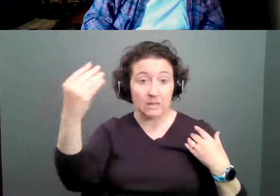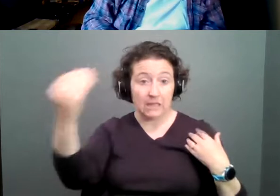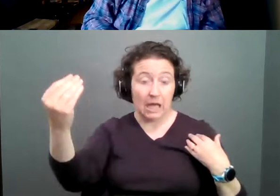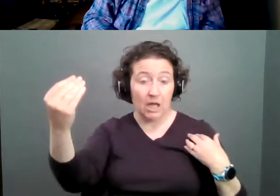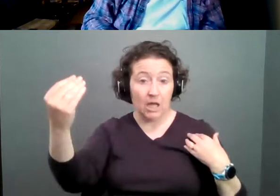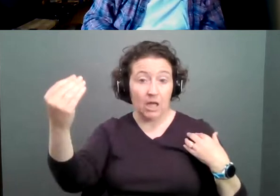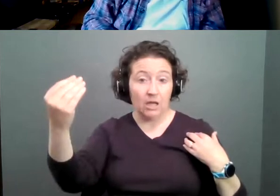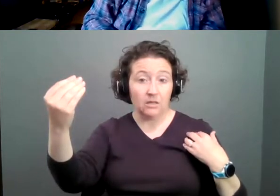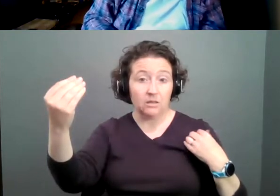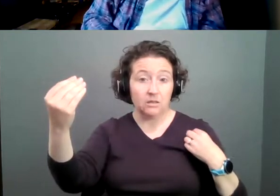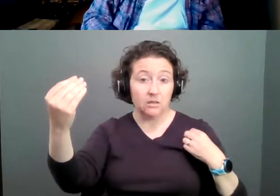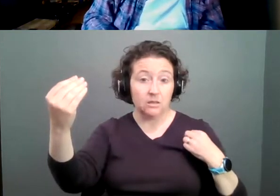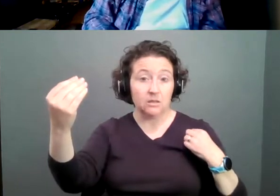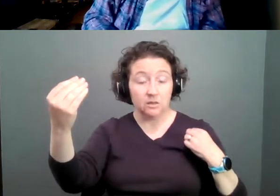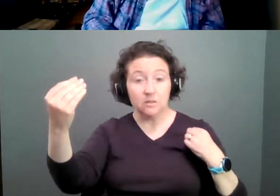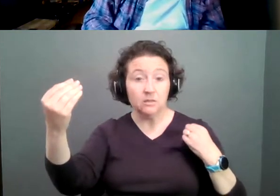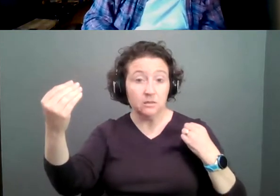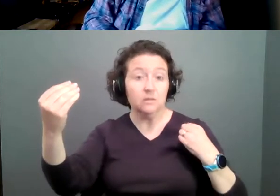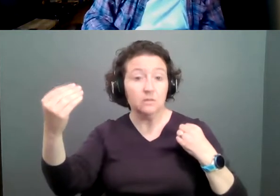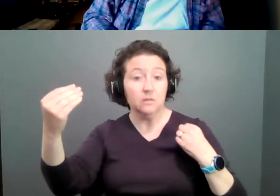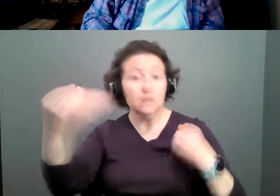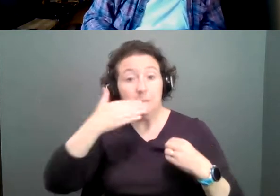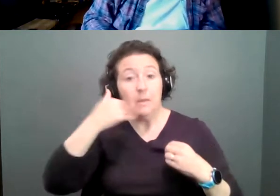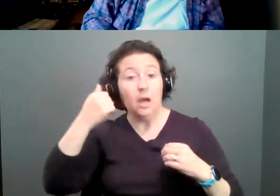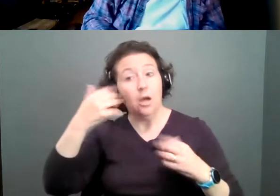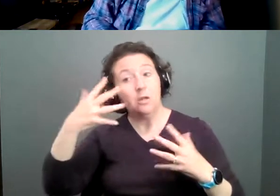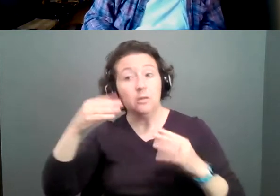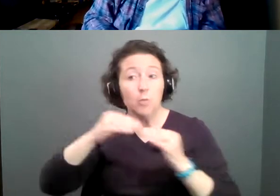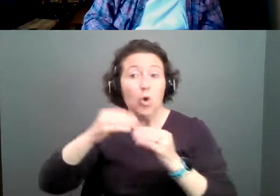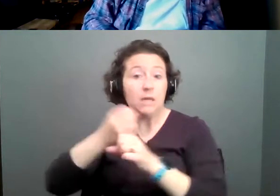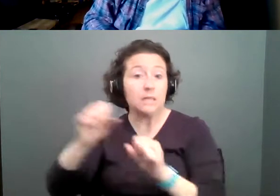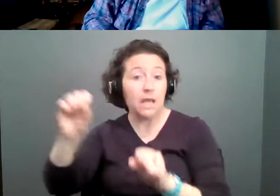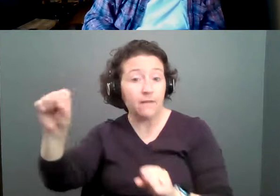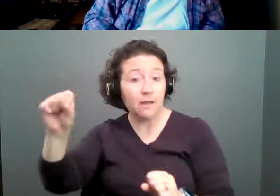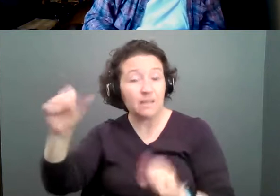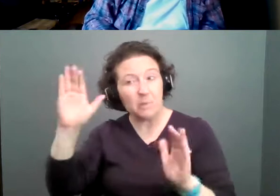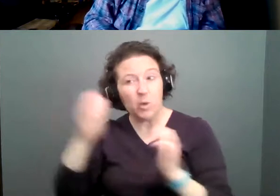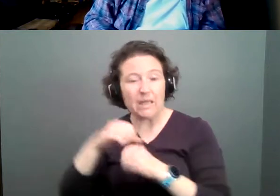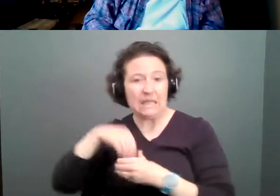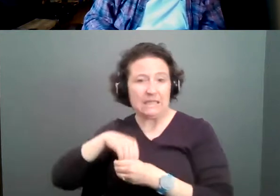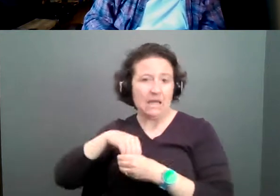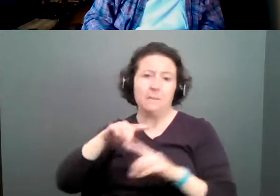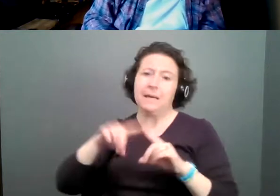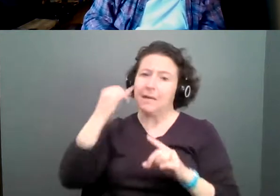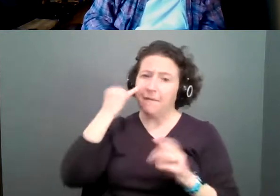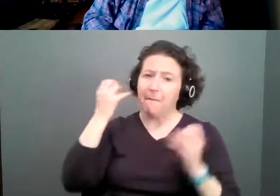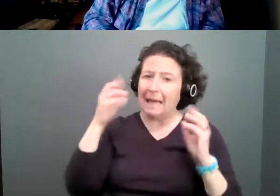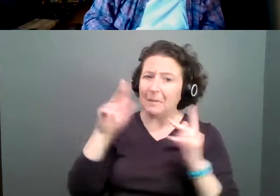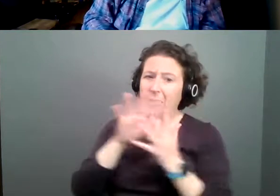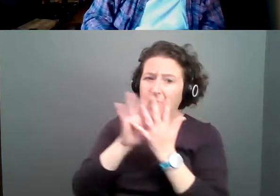is much higher, but even there are situations, mainly crowded